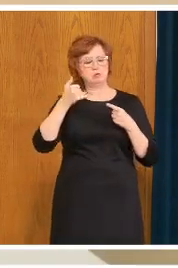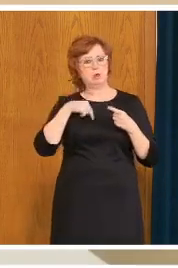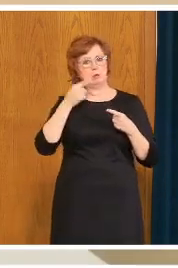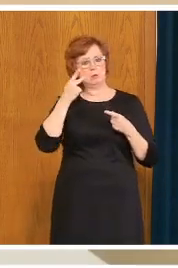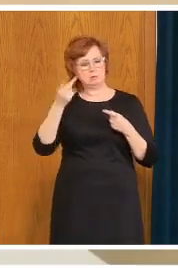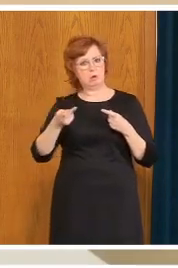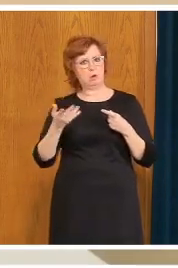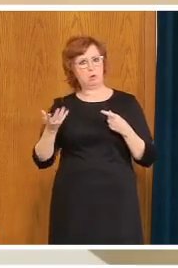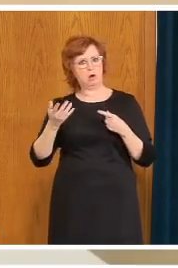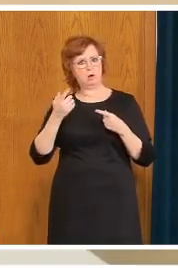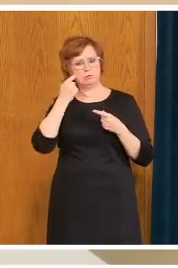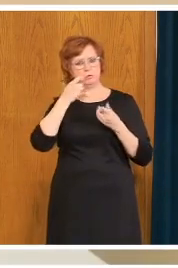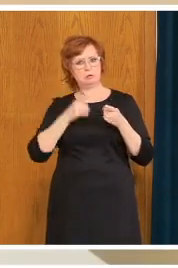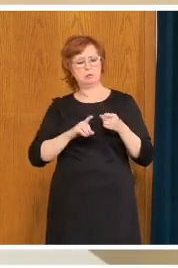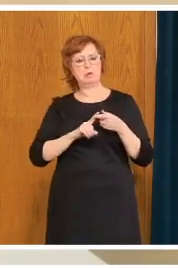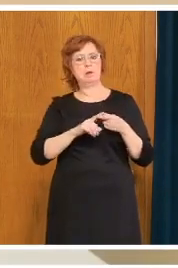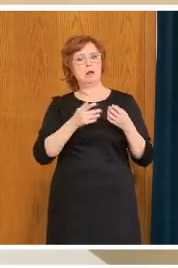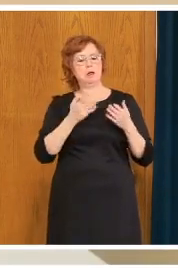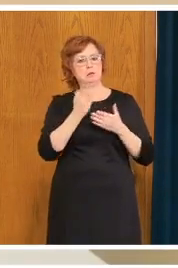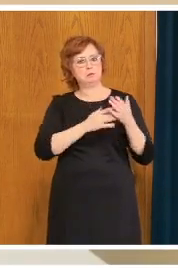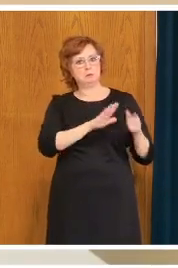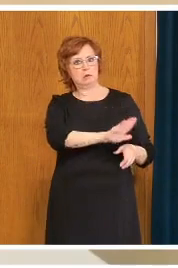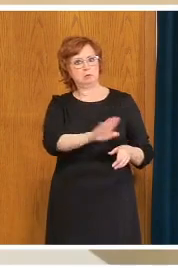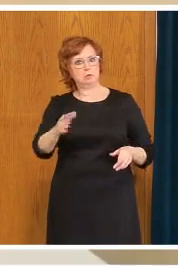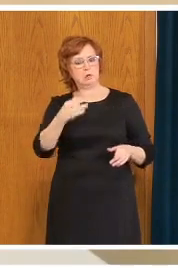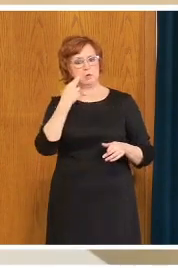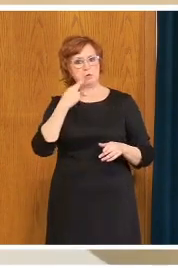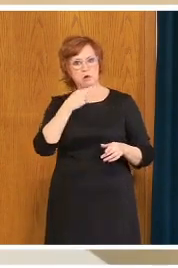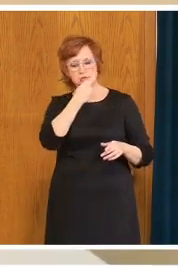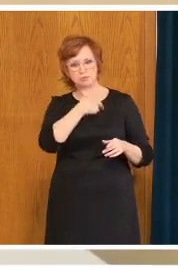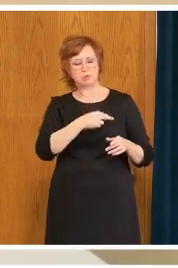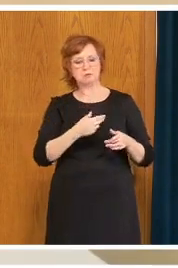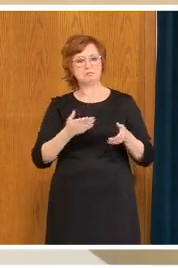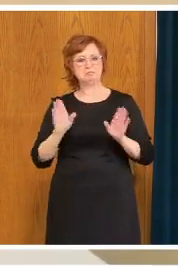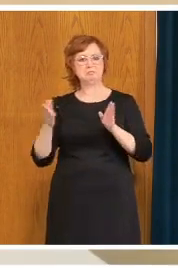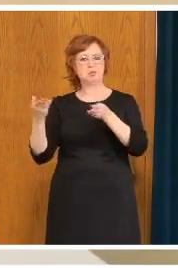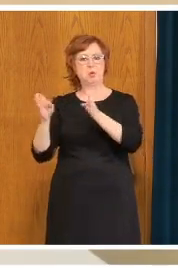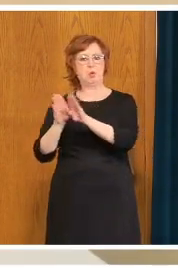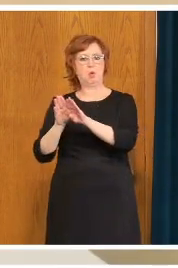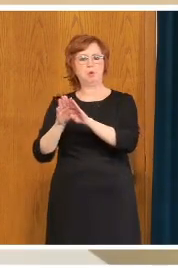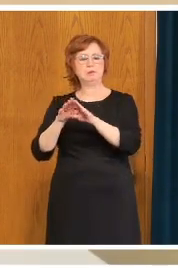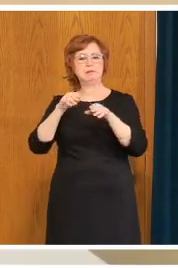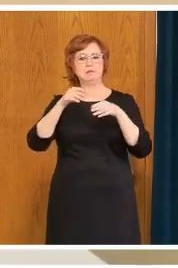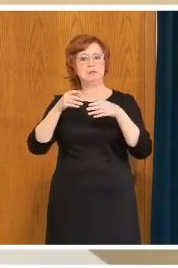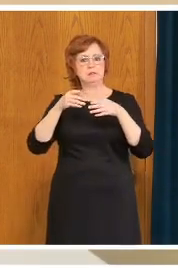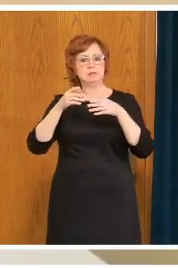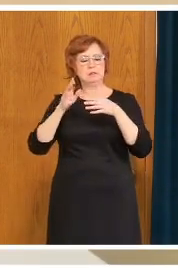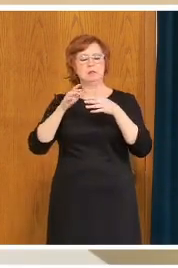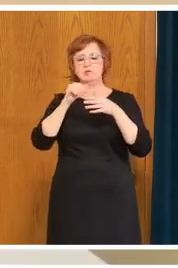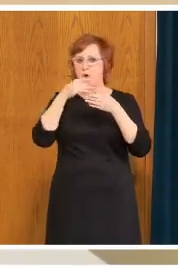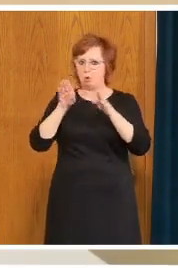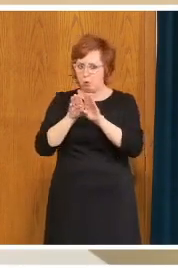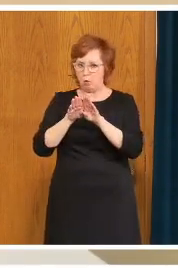were, many restaurant owners were promoting takeout rather than in-person dining, and